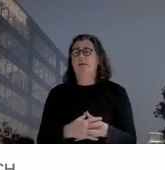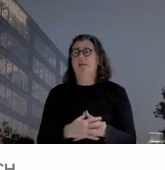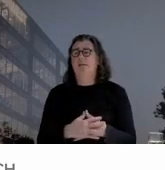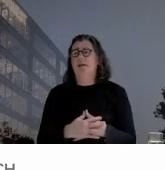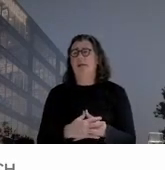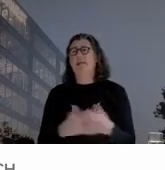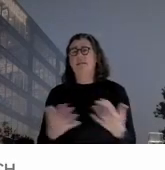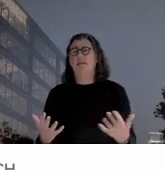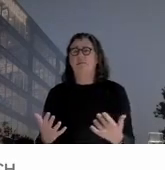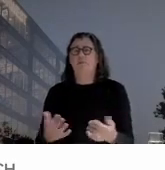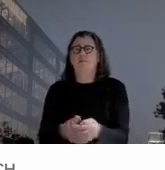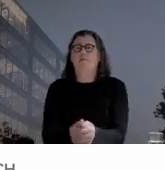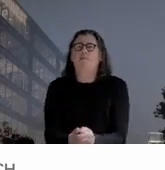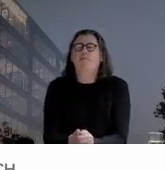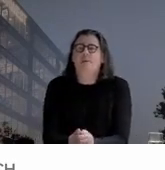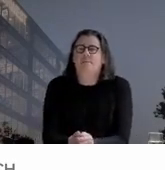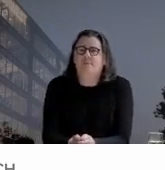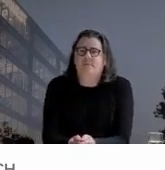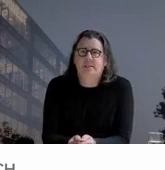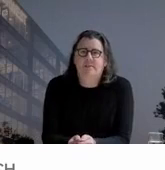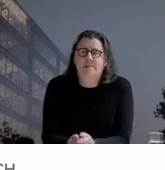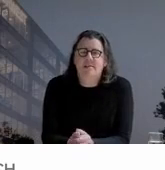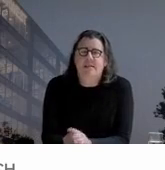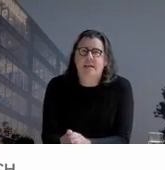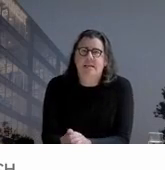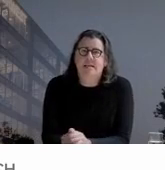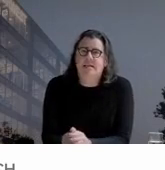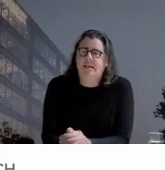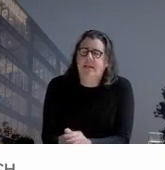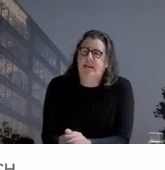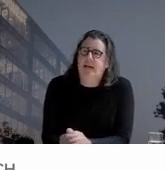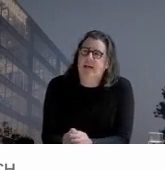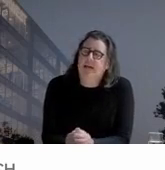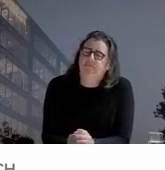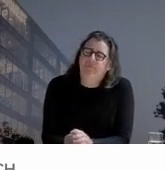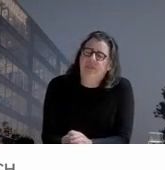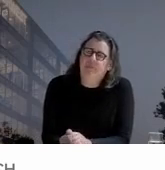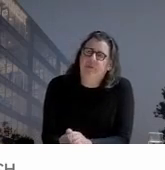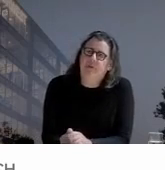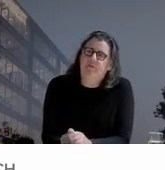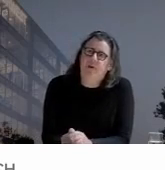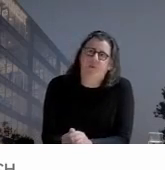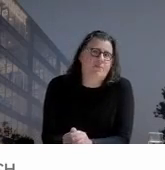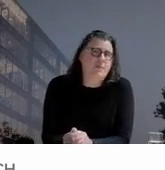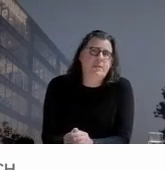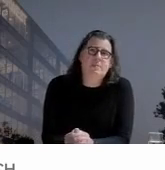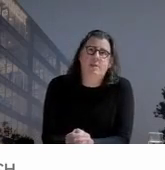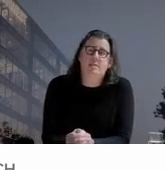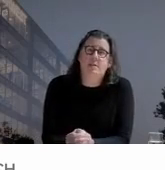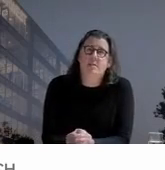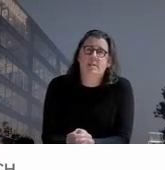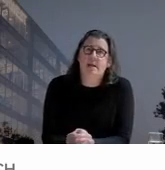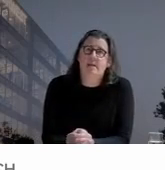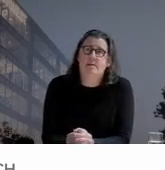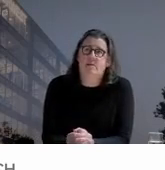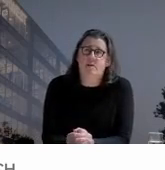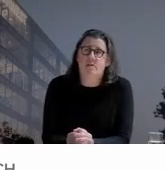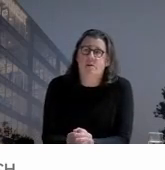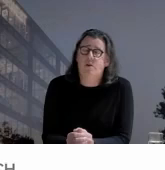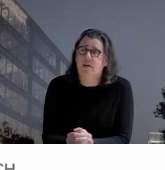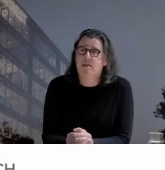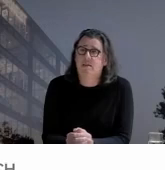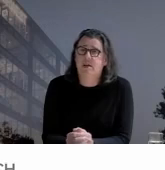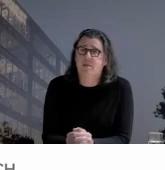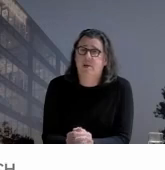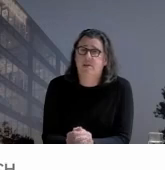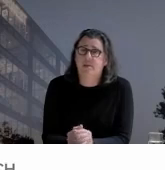Timber is a key theme for us. We've been investigating timber for 15 plus years now across